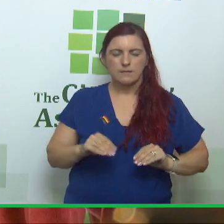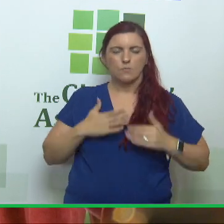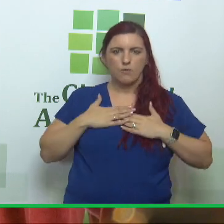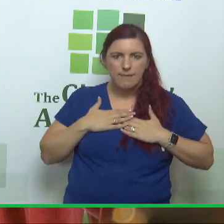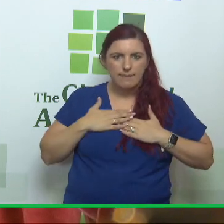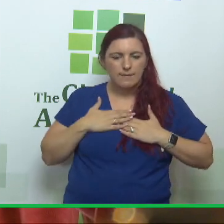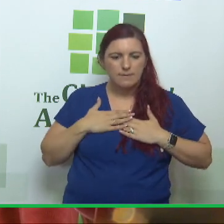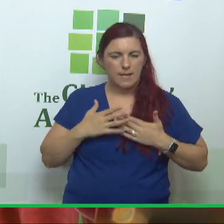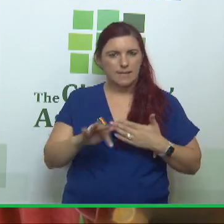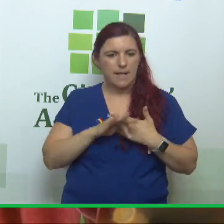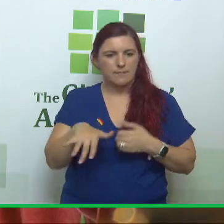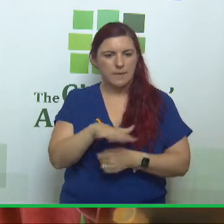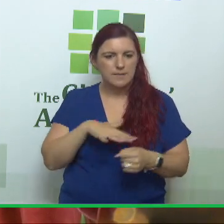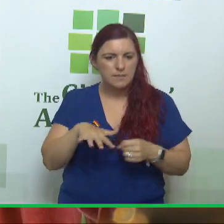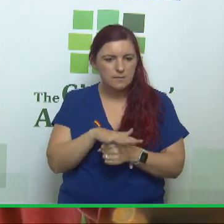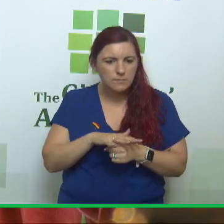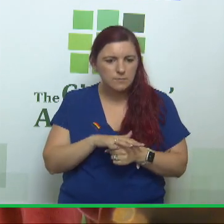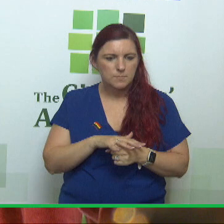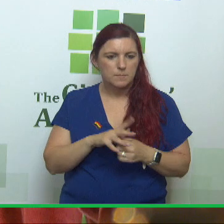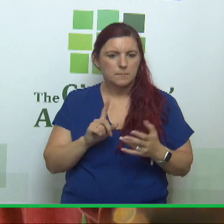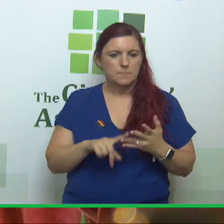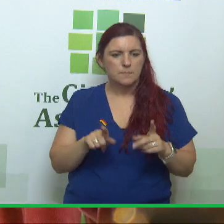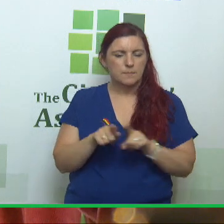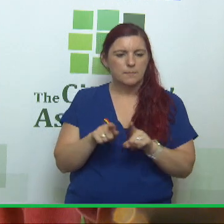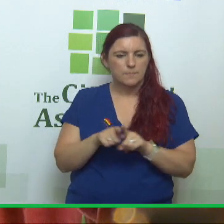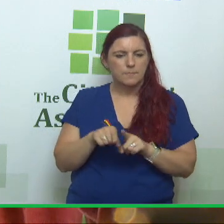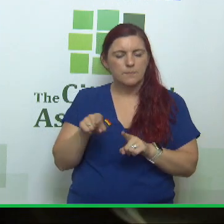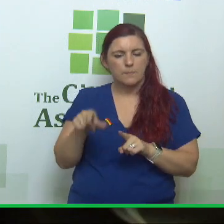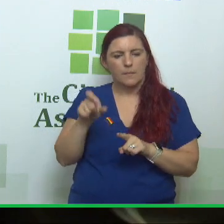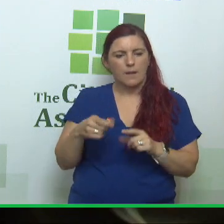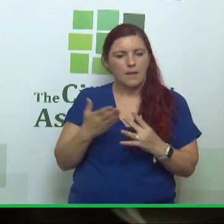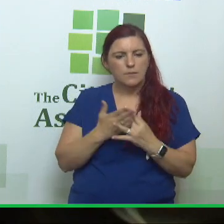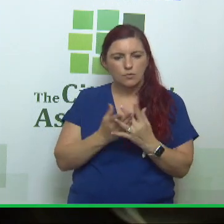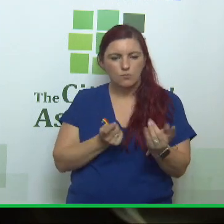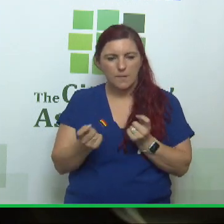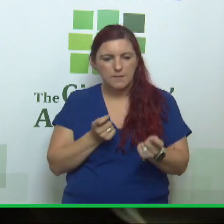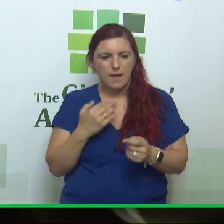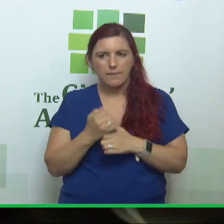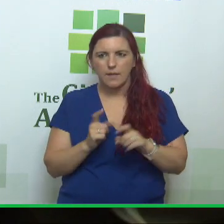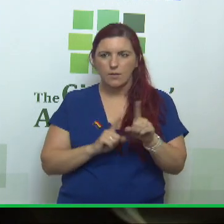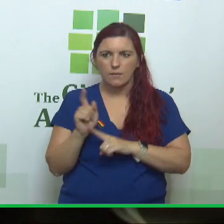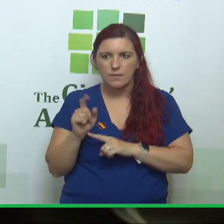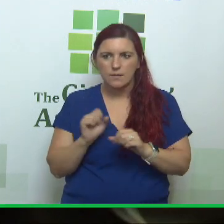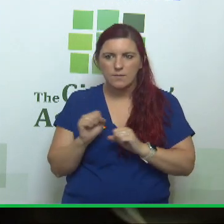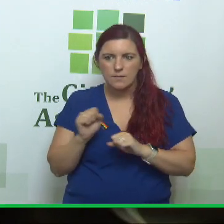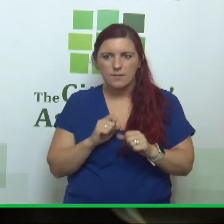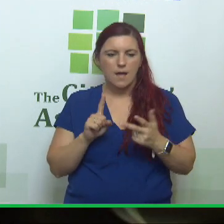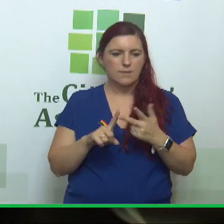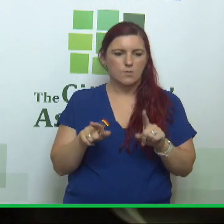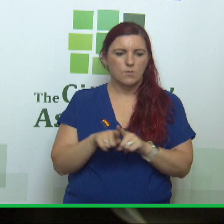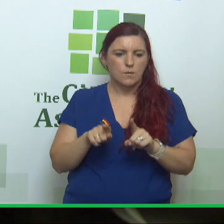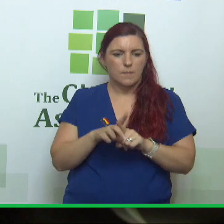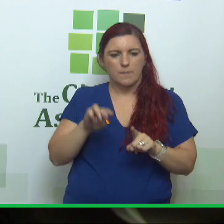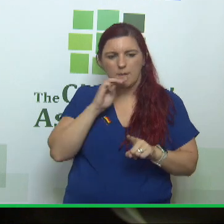to support people to navigate the pathways and hurdles that exist in trying to access further treatment. This increases their independence and confidence so that